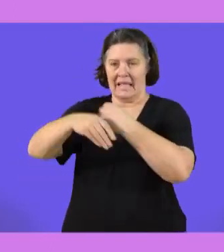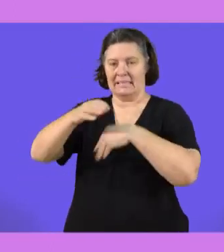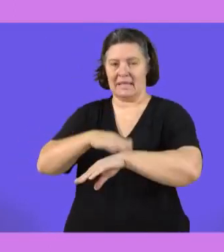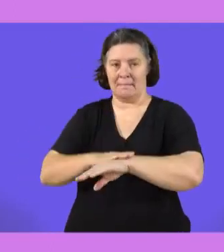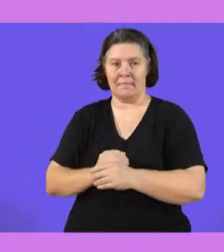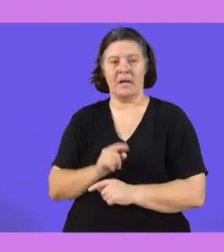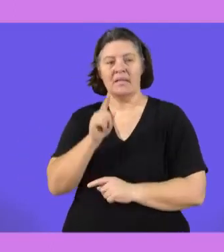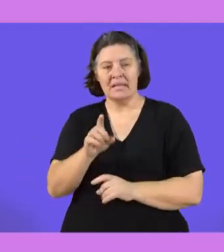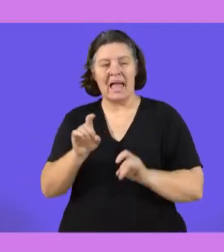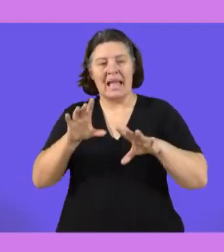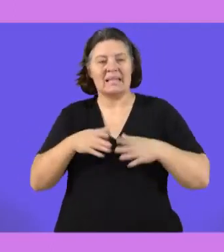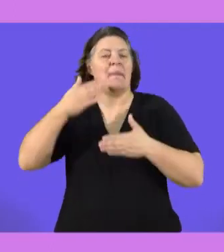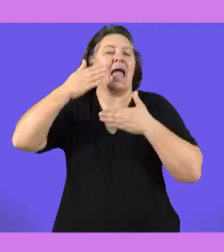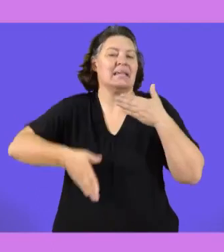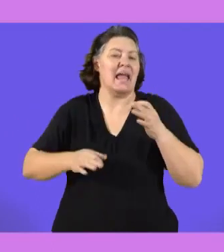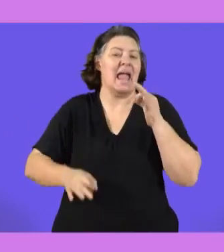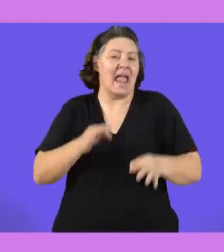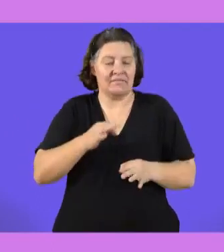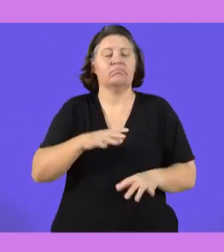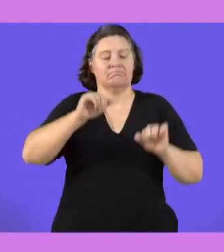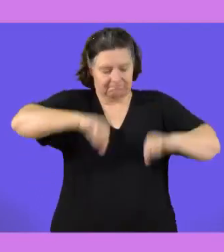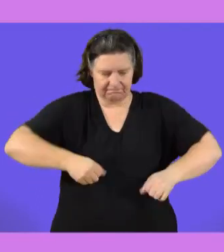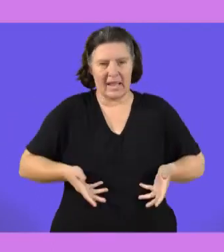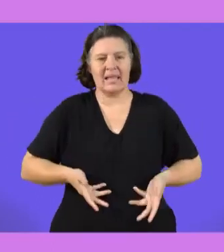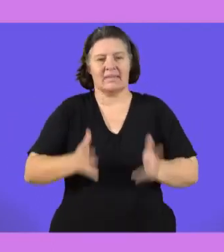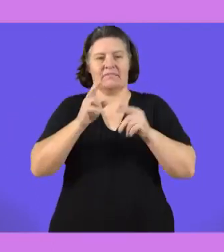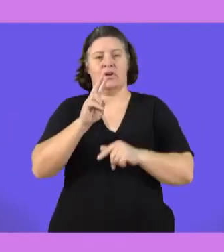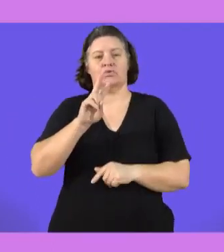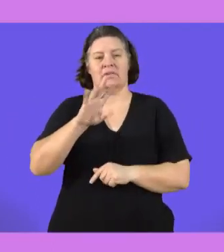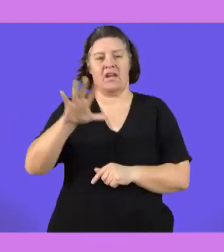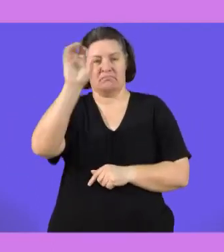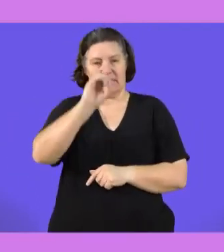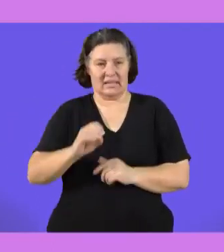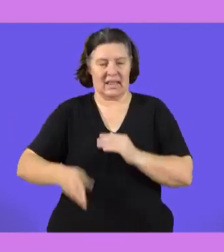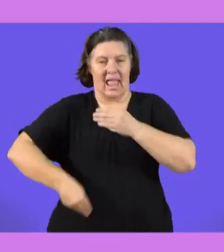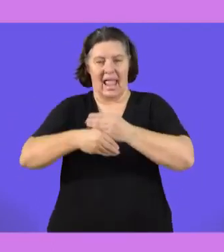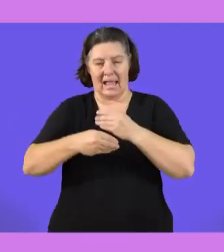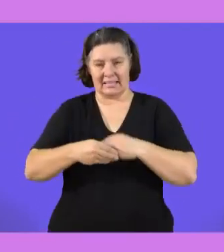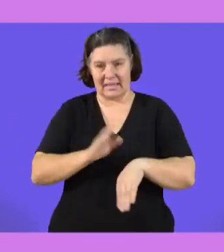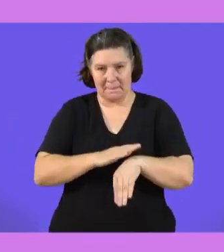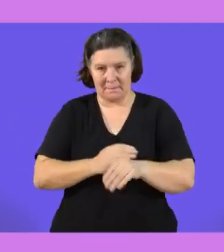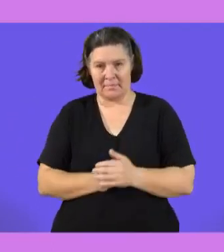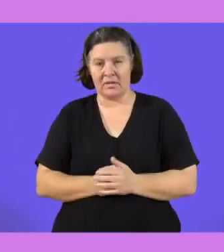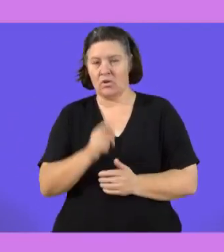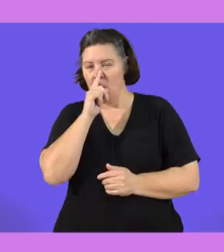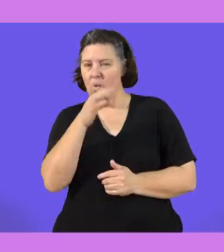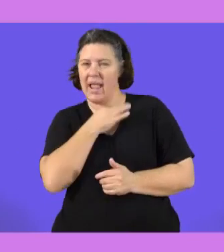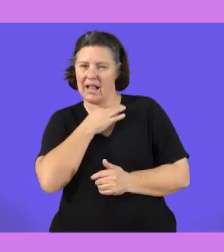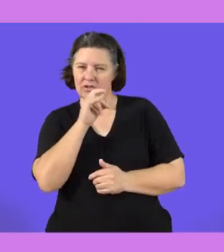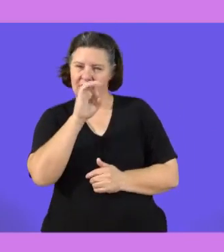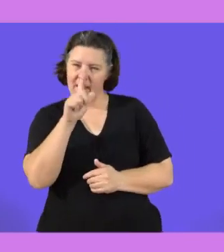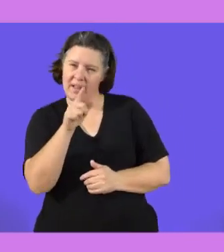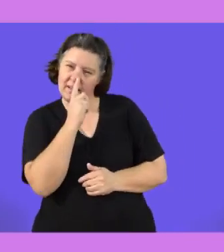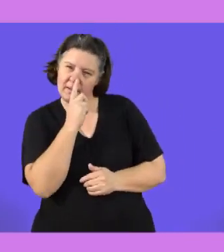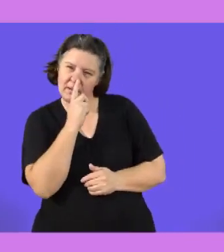would this exam paper end if the request were granted? All right, so now I'm looking at the English file. It's here, okay?